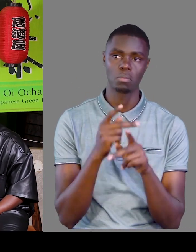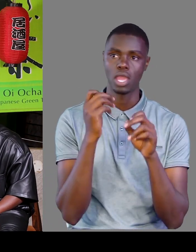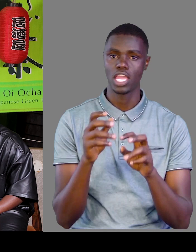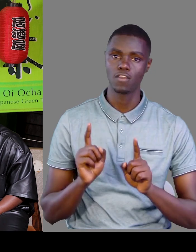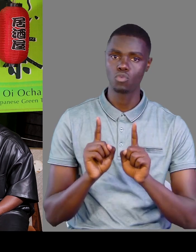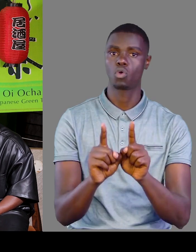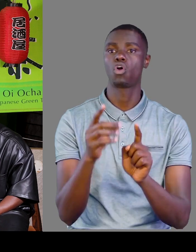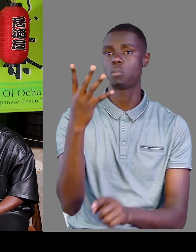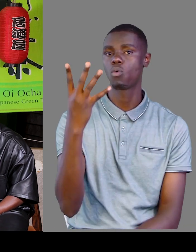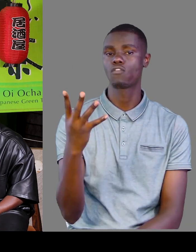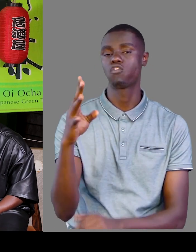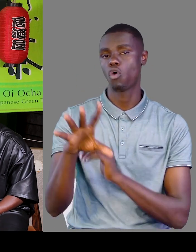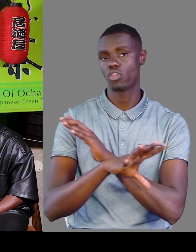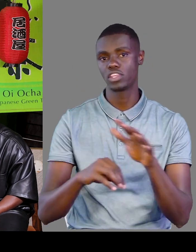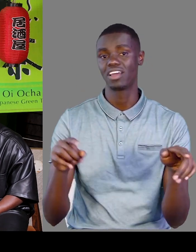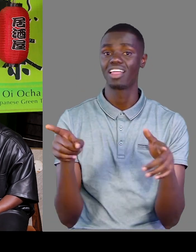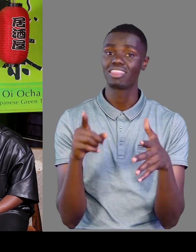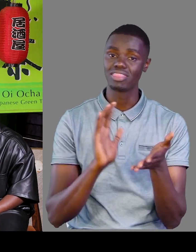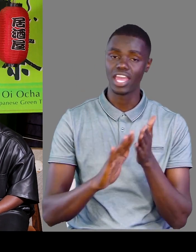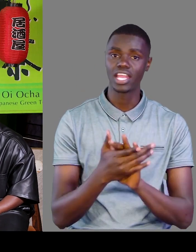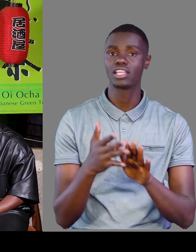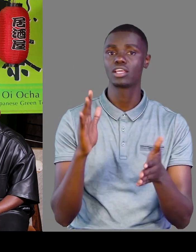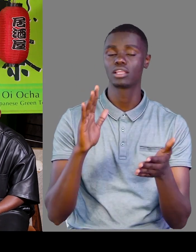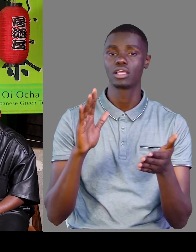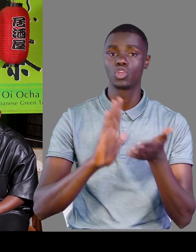If you walk with 4 thieves, then you're the 5th thief.